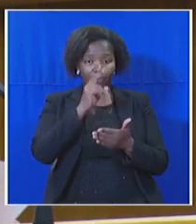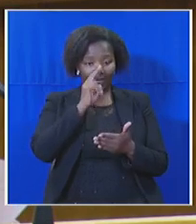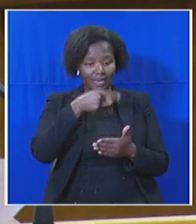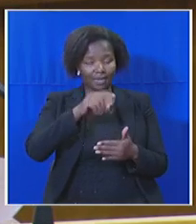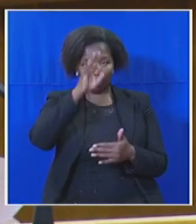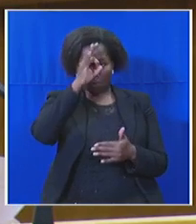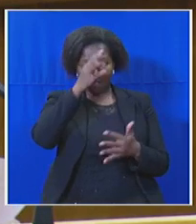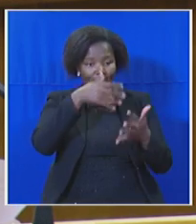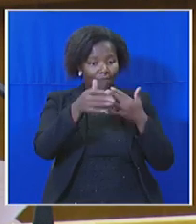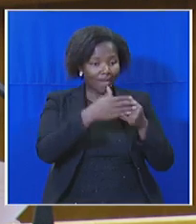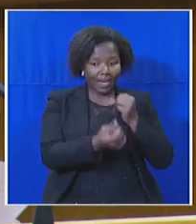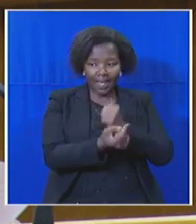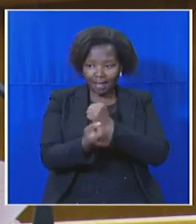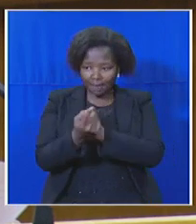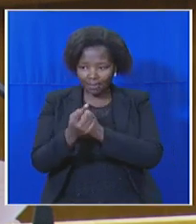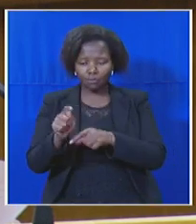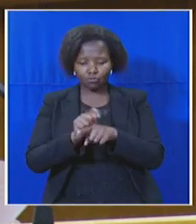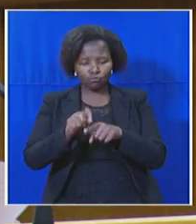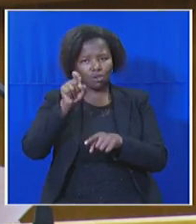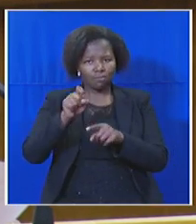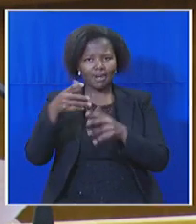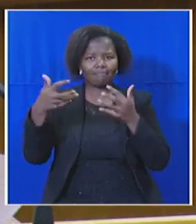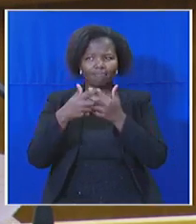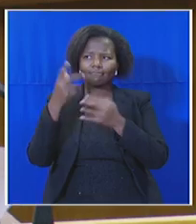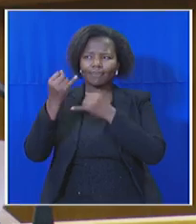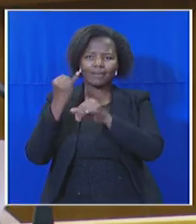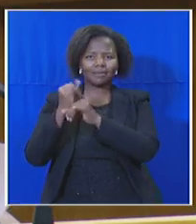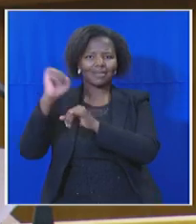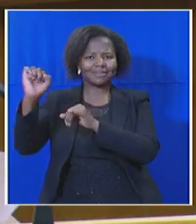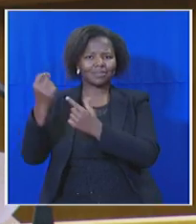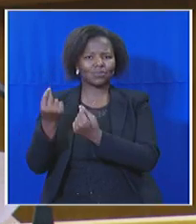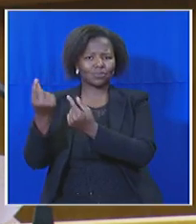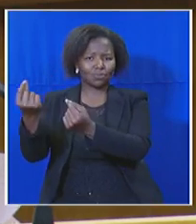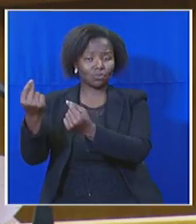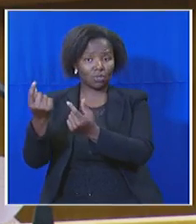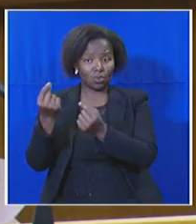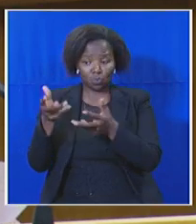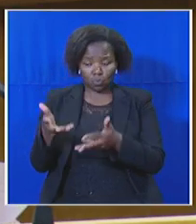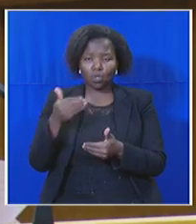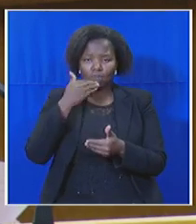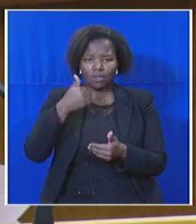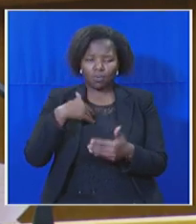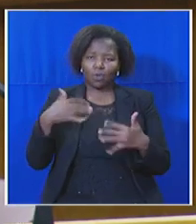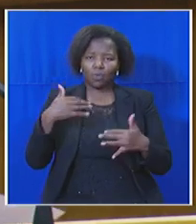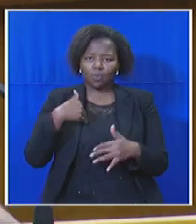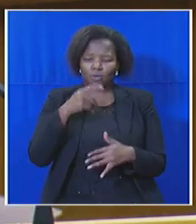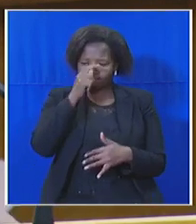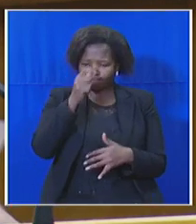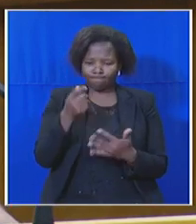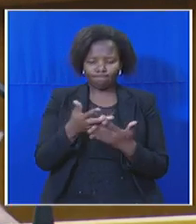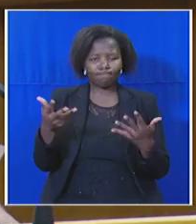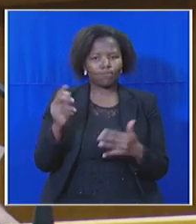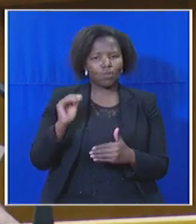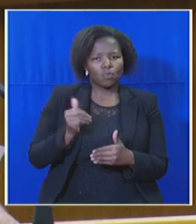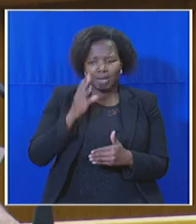every eventuality in terms of international best practice. To do that would be the best tribute we can pay to these brave men and women who have lost